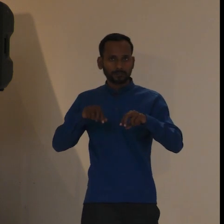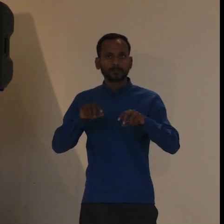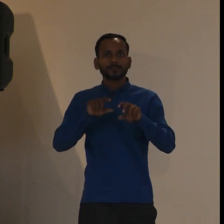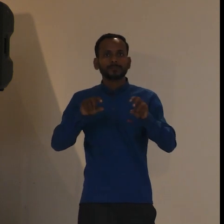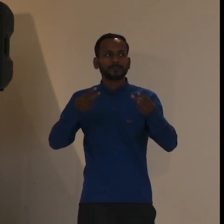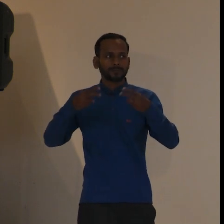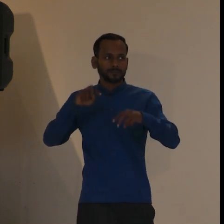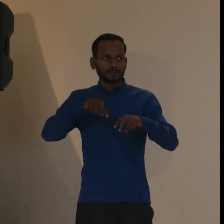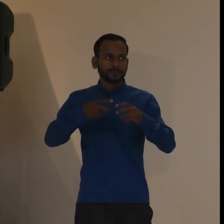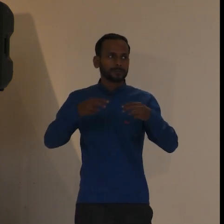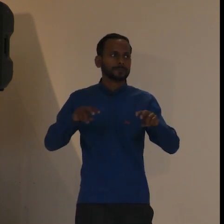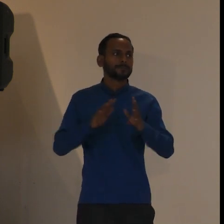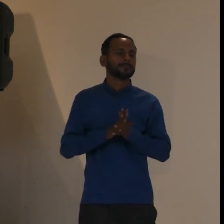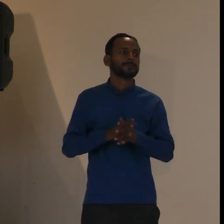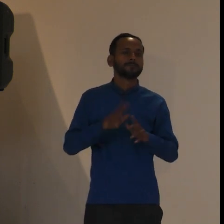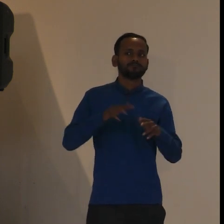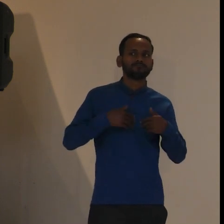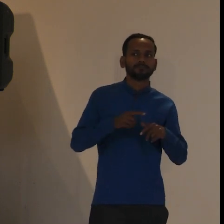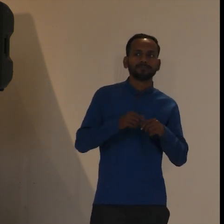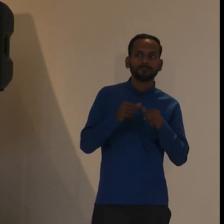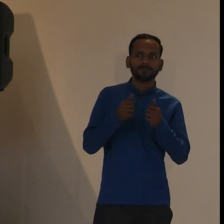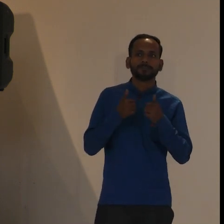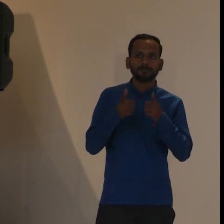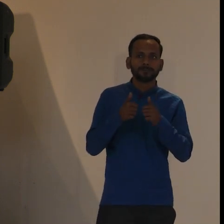time. Probably different works will go towards that.